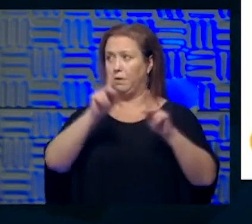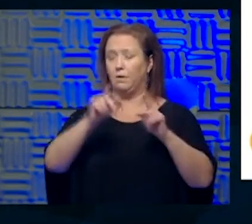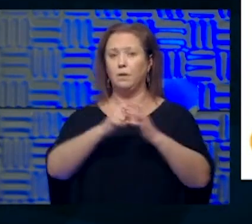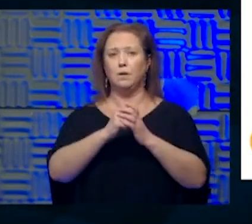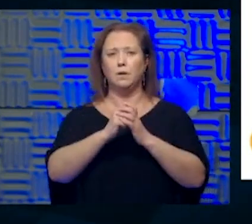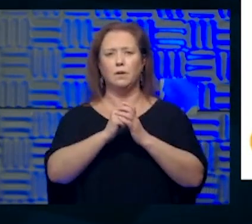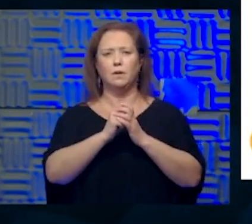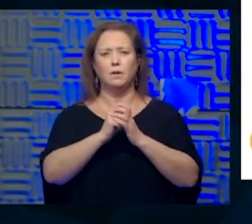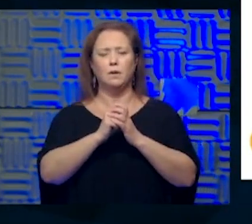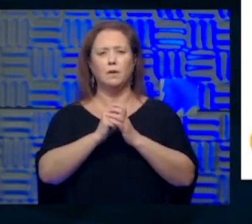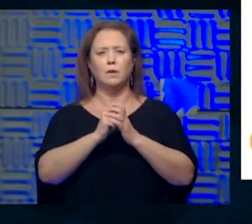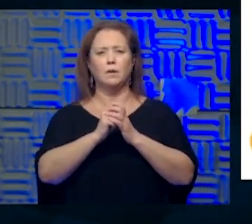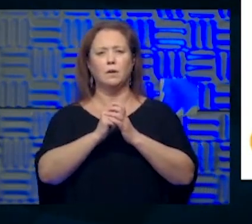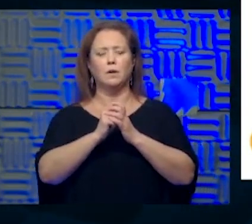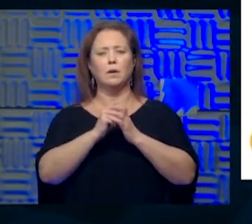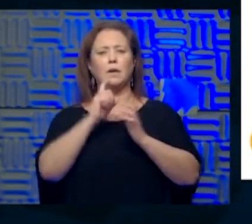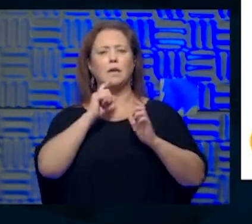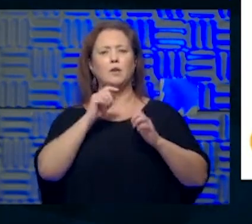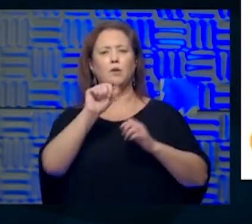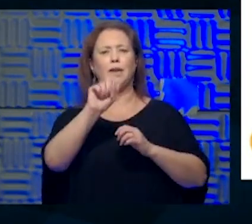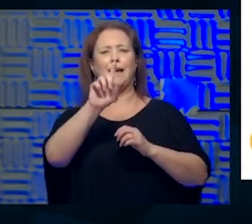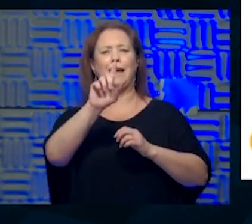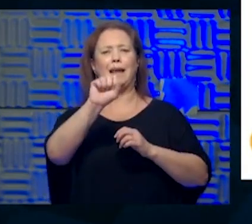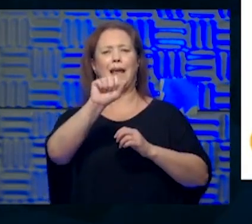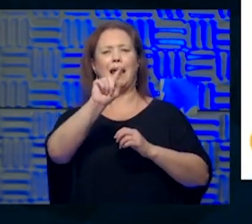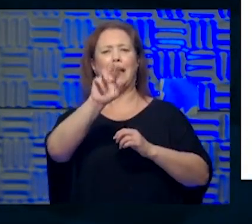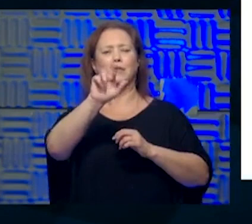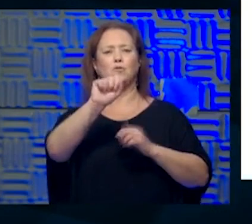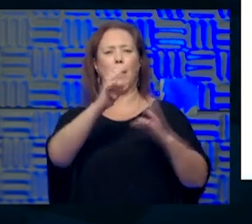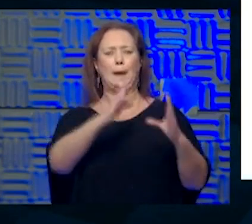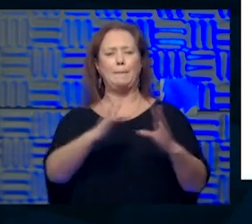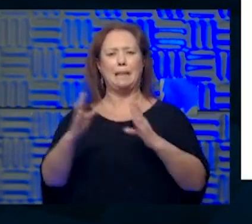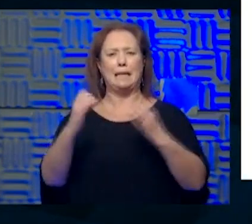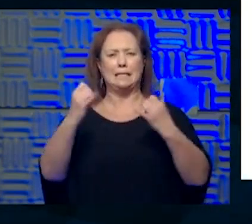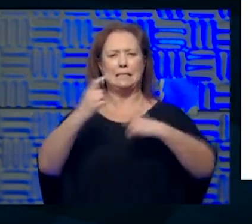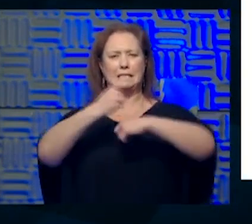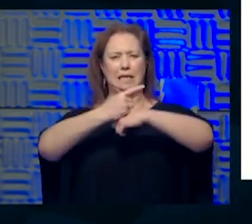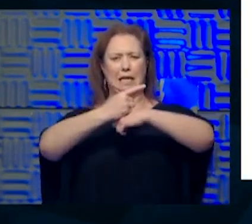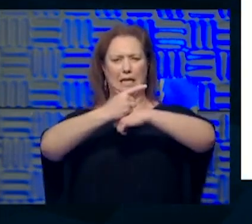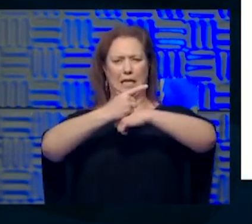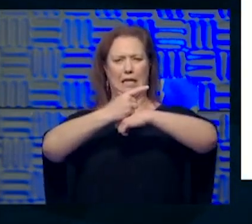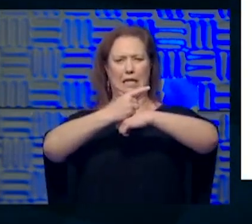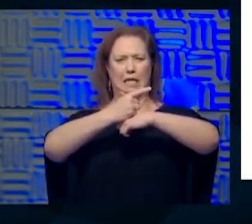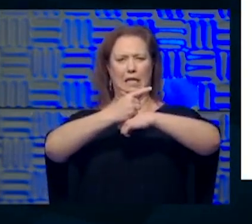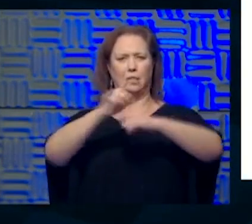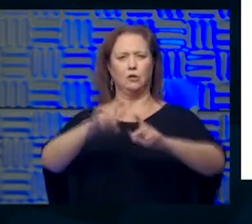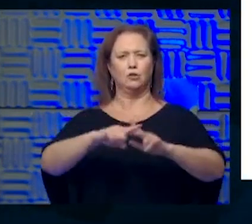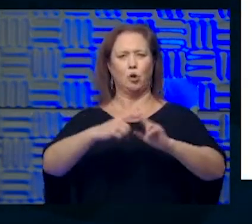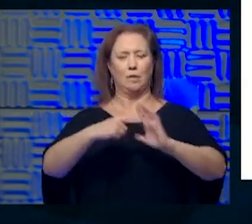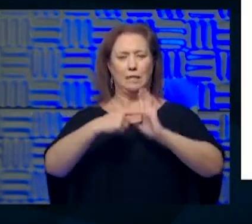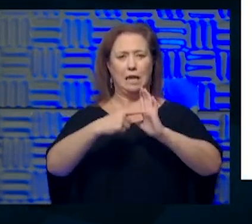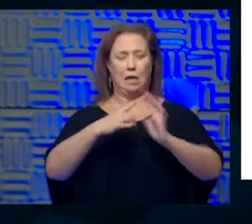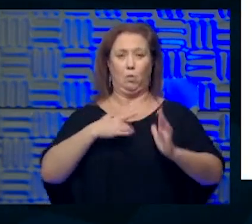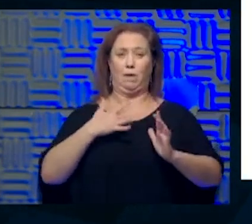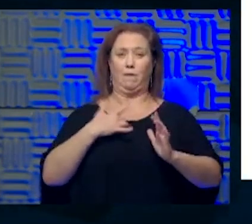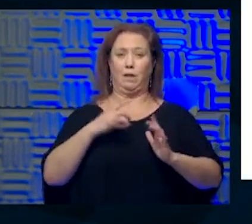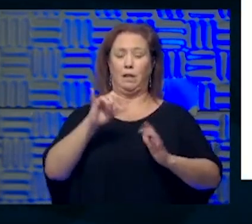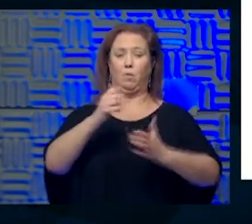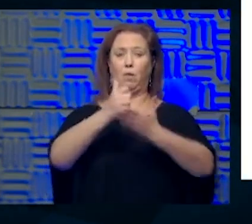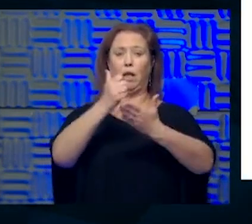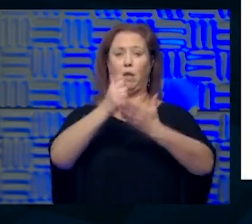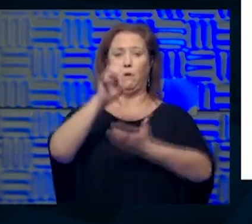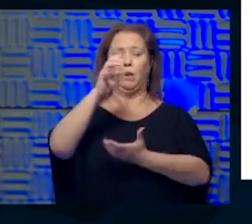Let me just jump forward to the Astra plan, just showing that it's today and that we really feel like it's going to help